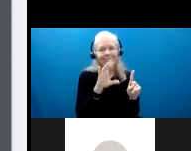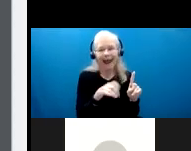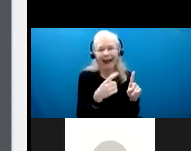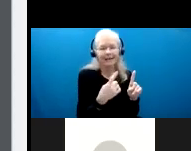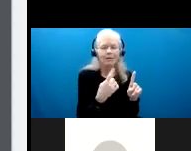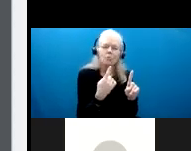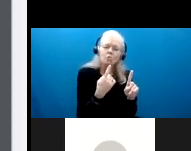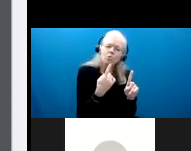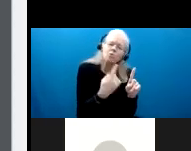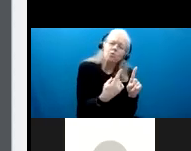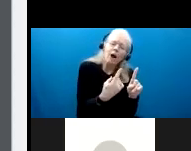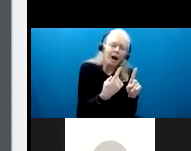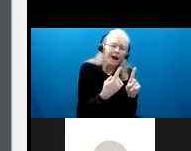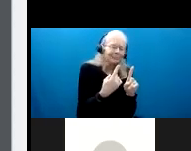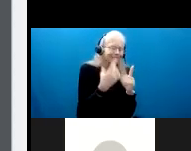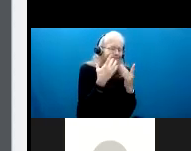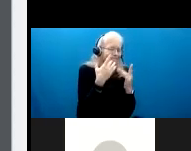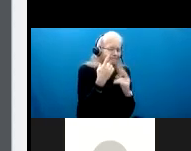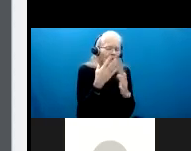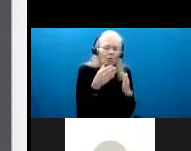available today to get